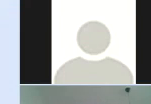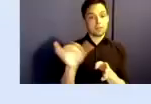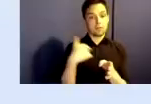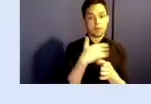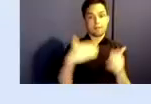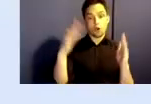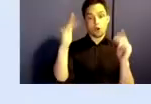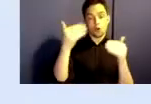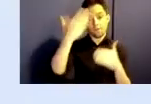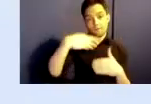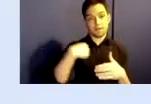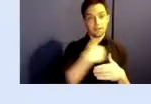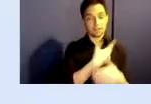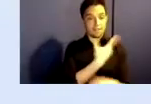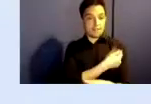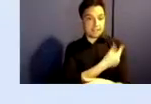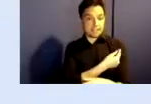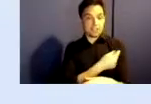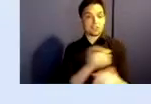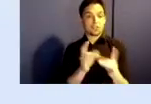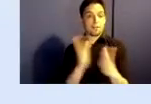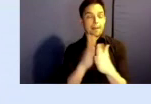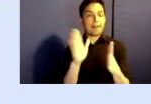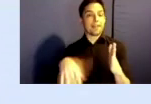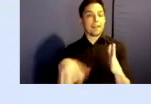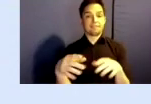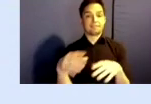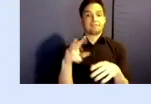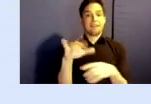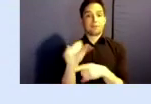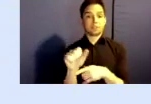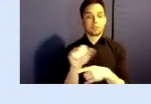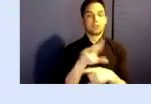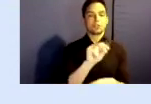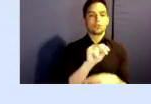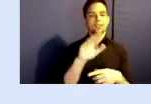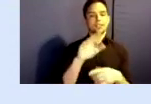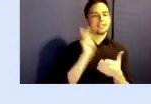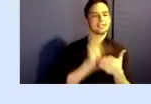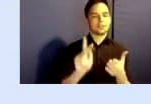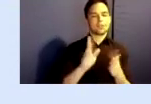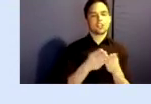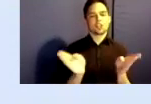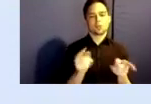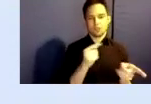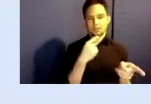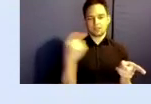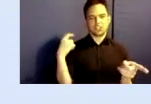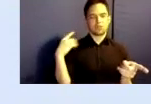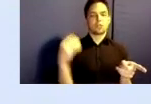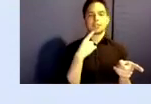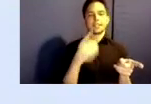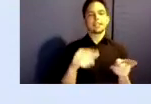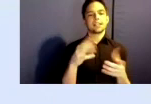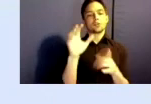before us of a vaccine to combat the virus. The UN Secretary General has stated that achieving equity